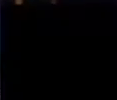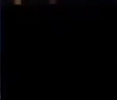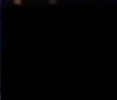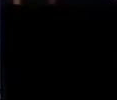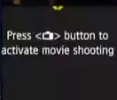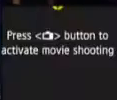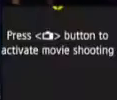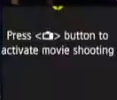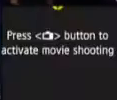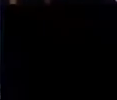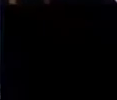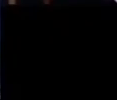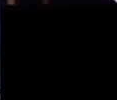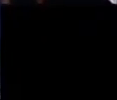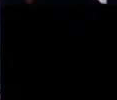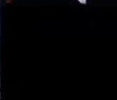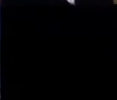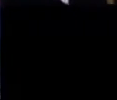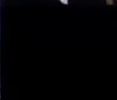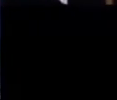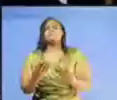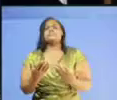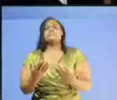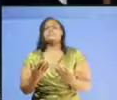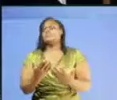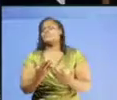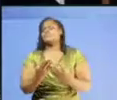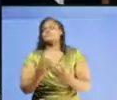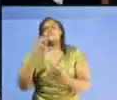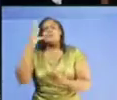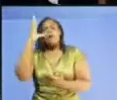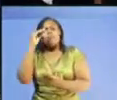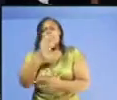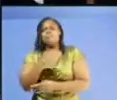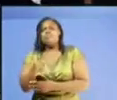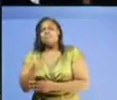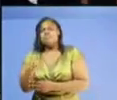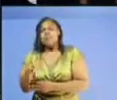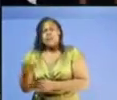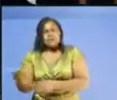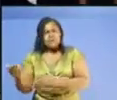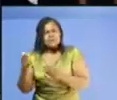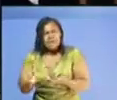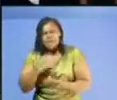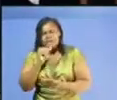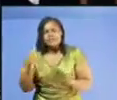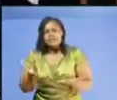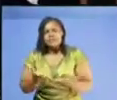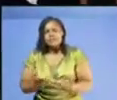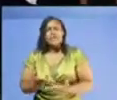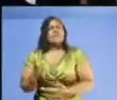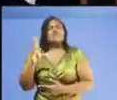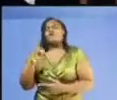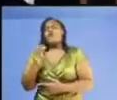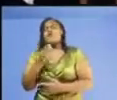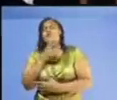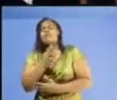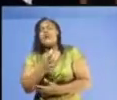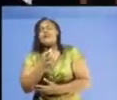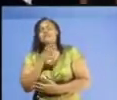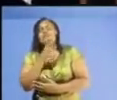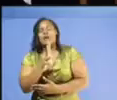words. I wasn't there when she died, and she always said, boy, you travel so often, you're going to let me die and you're not here. I said, you don't make that